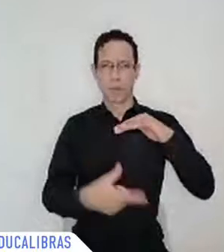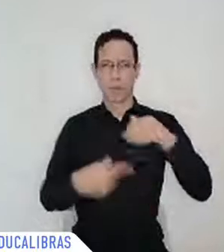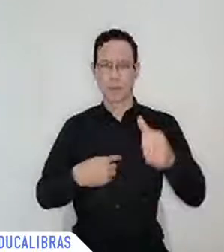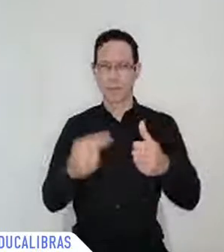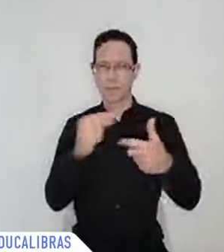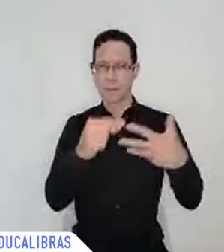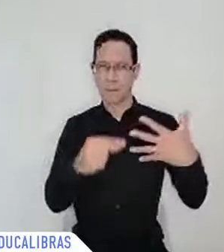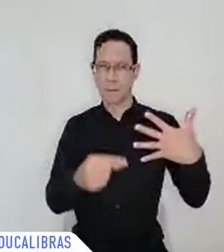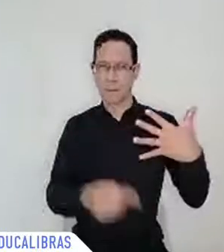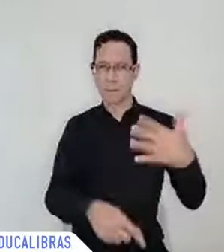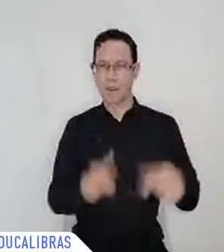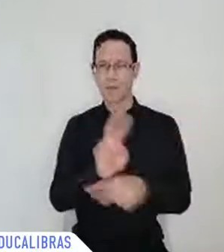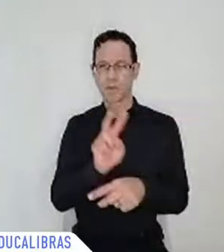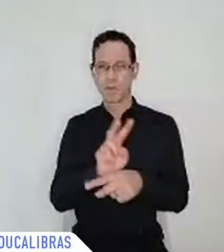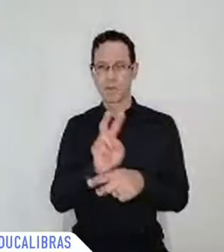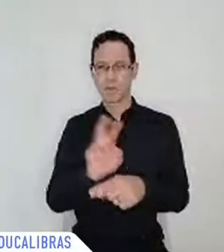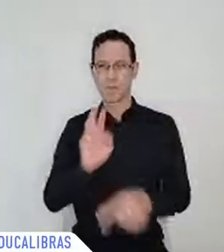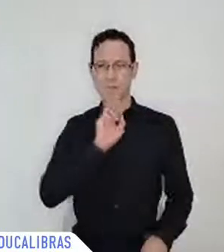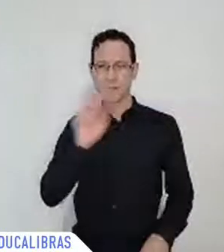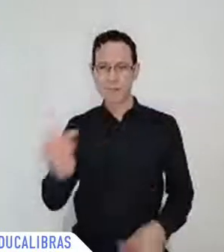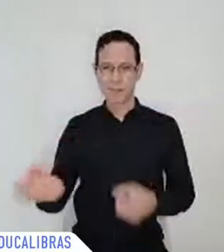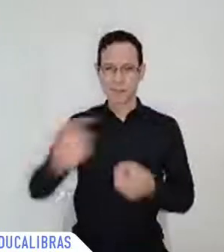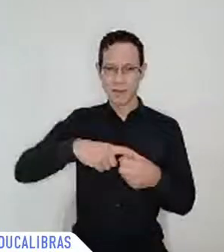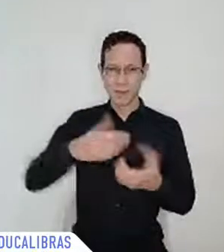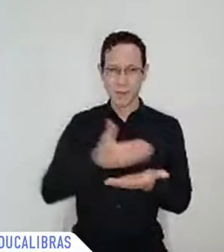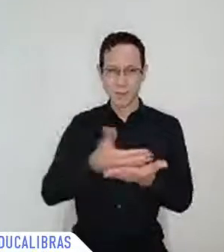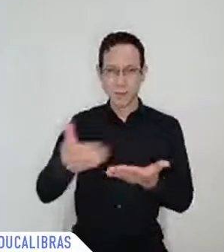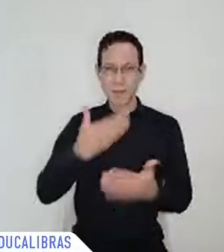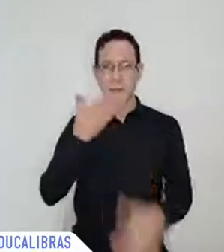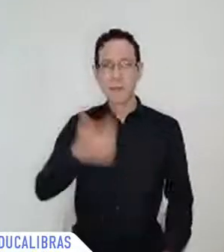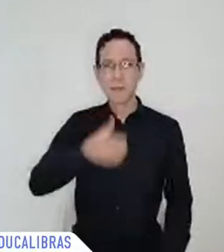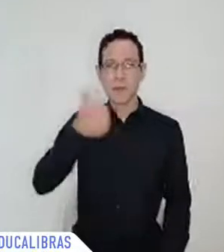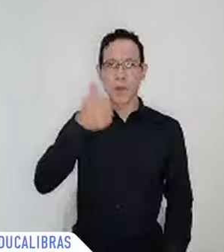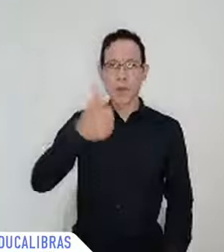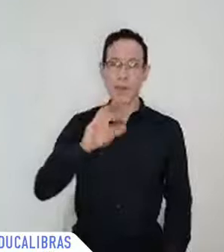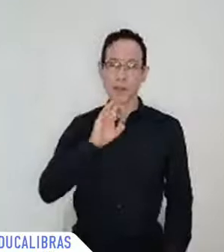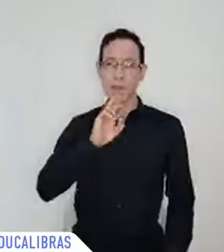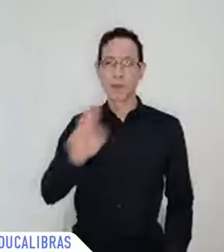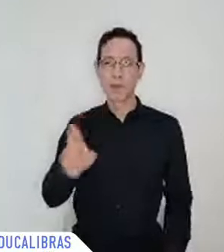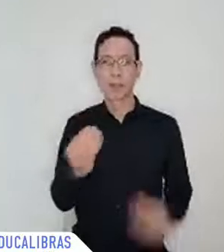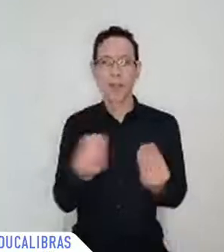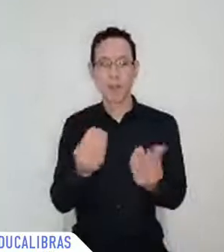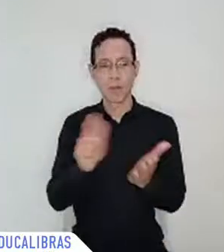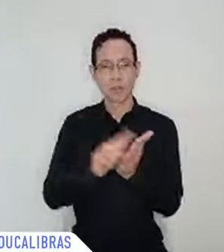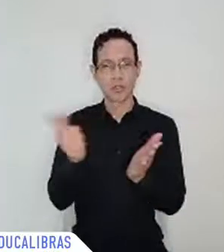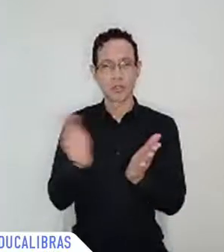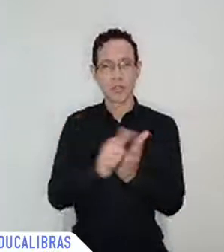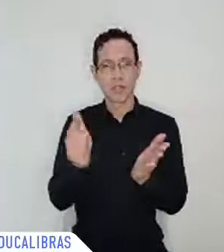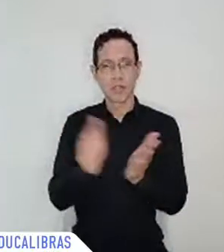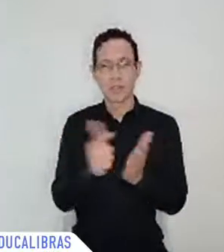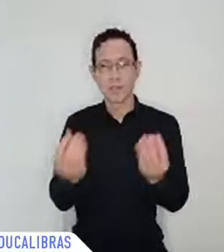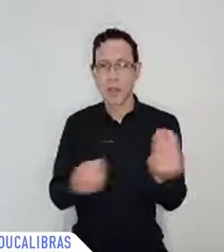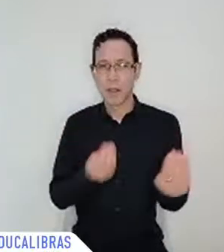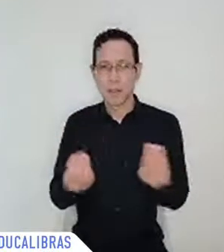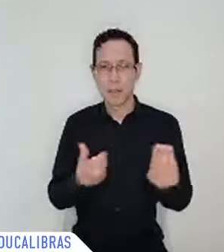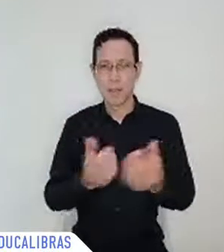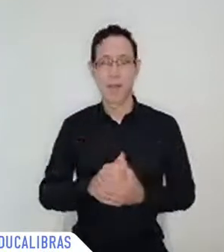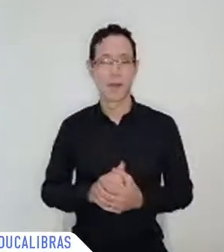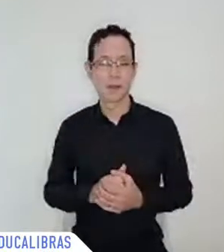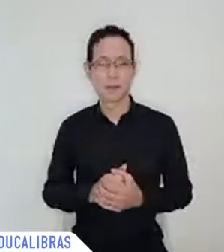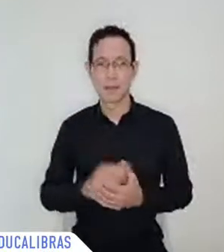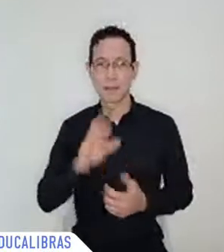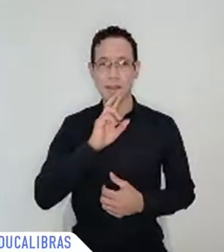of the number of cases to be analyzed. And so to respond to your question, to answer your